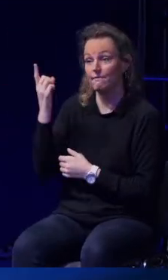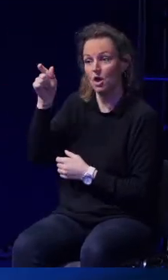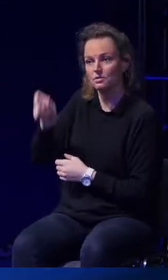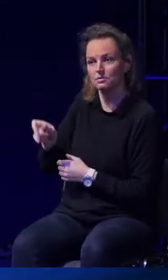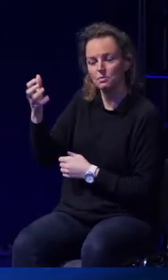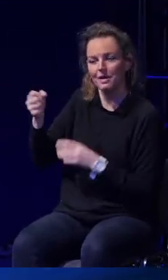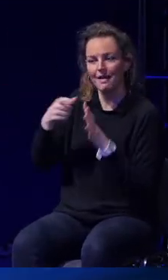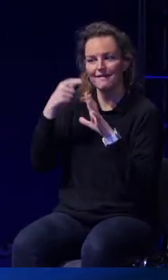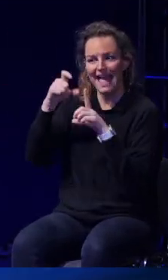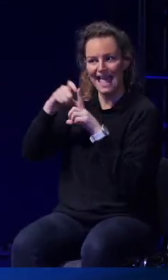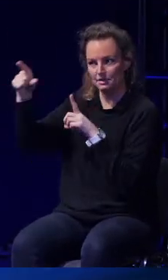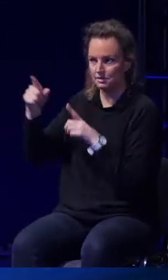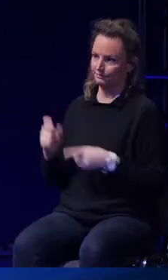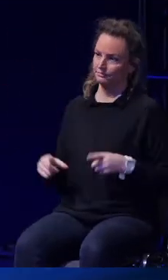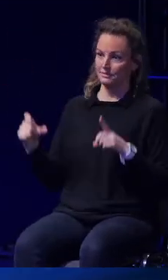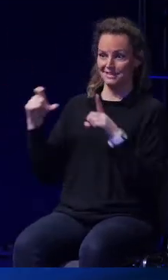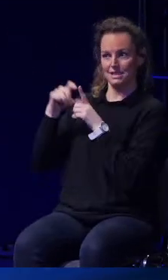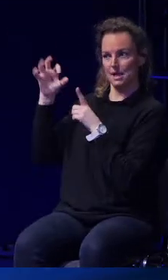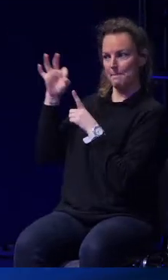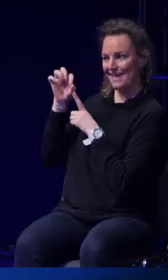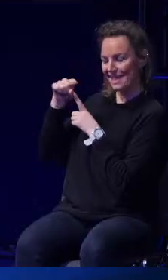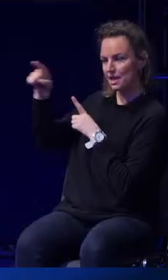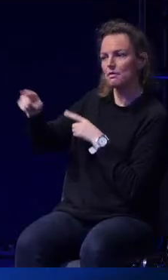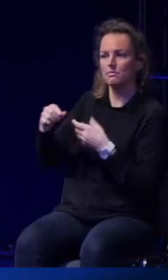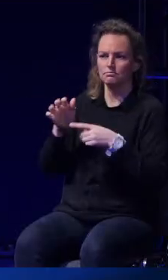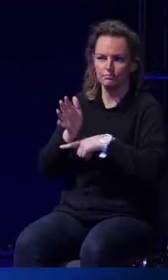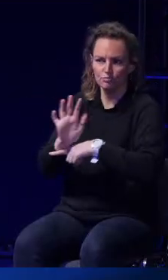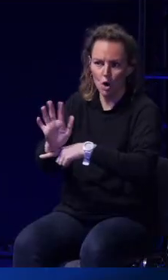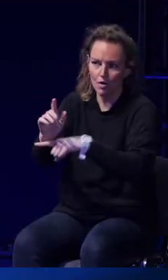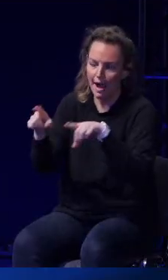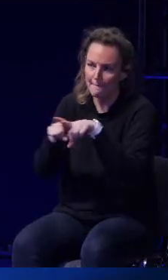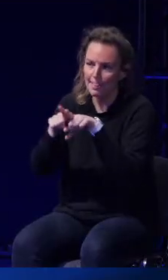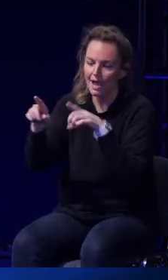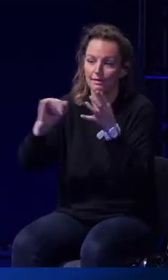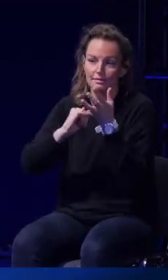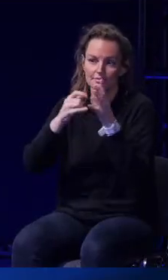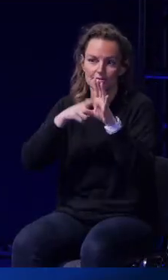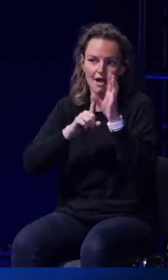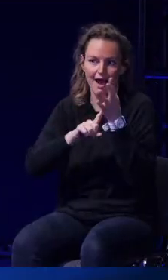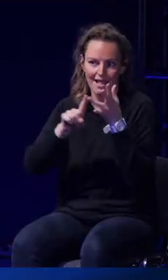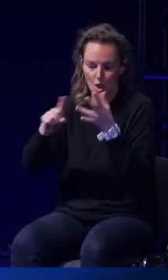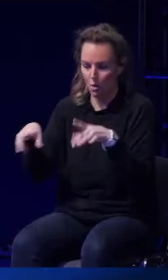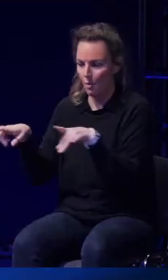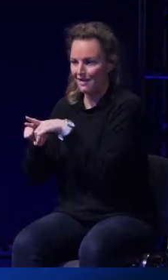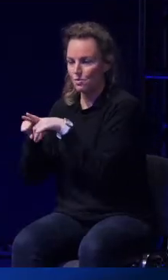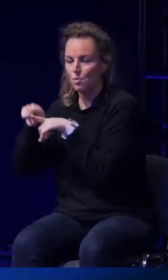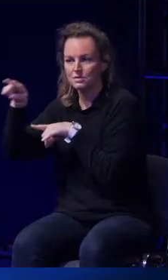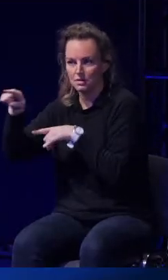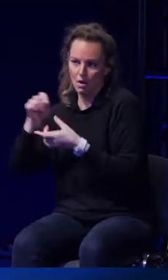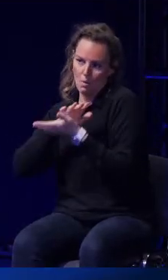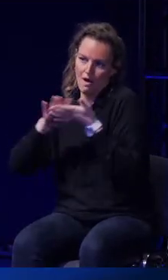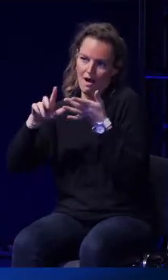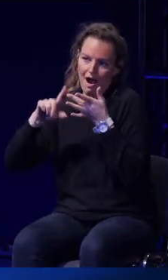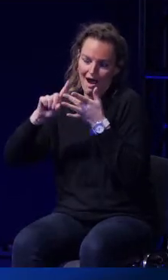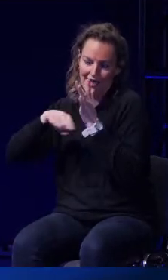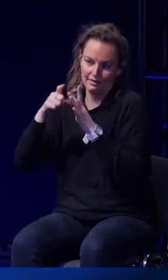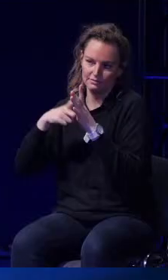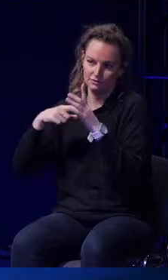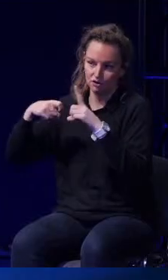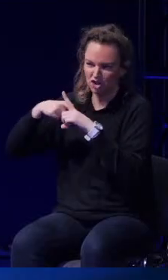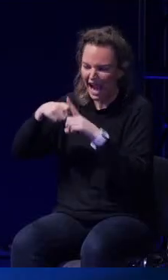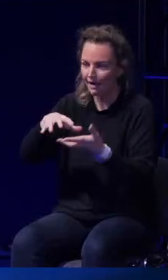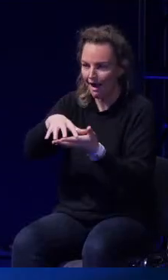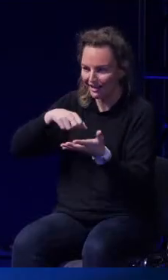photography on such shows as Silo and most recently Hijack, and also the feature film that came out yesterday called My